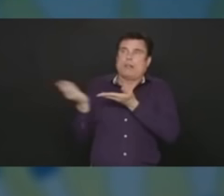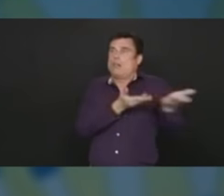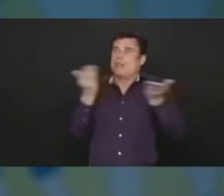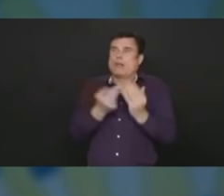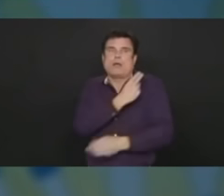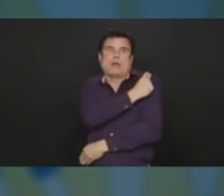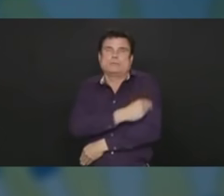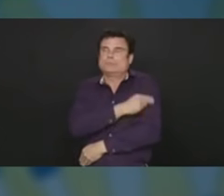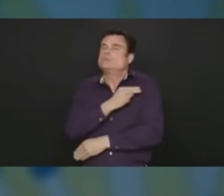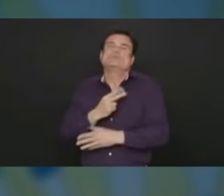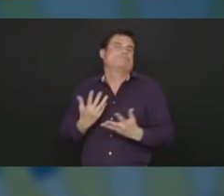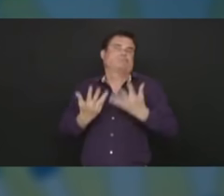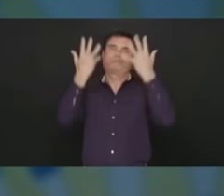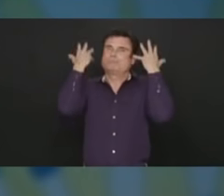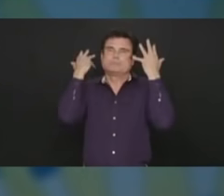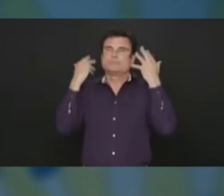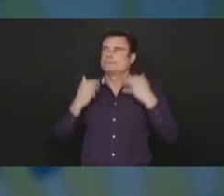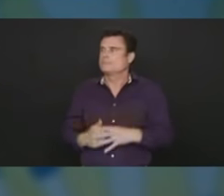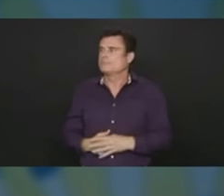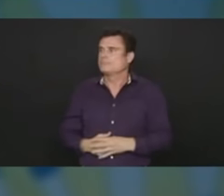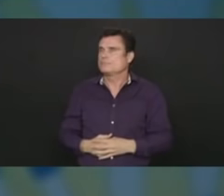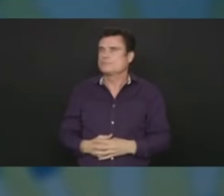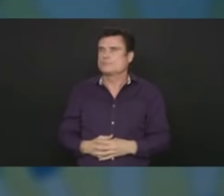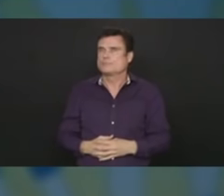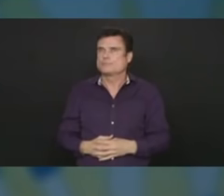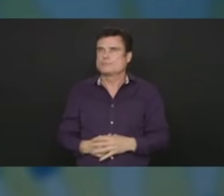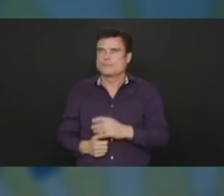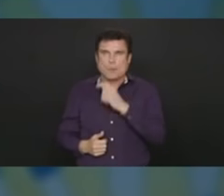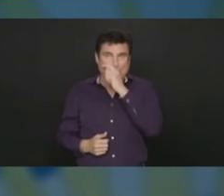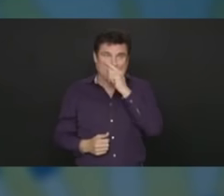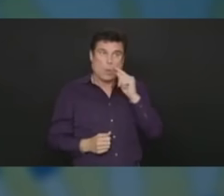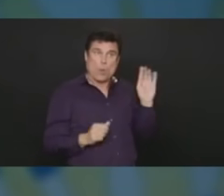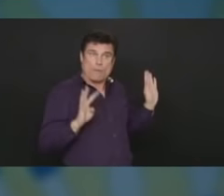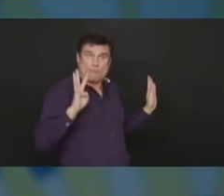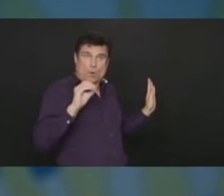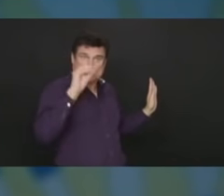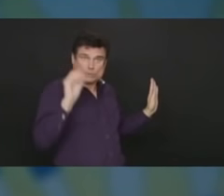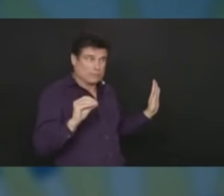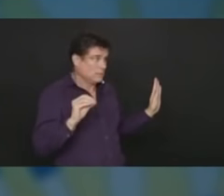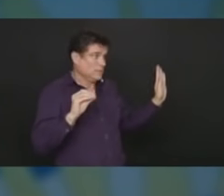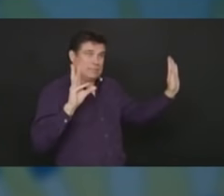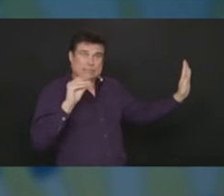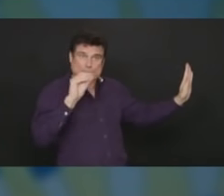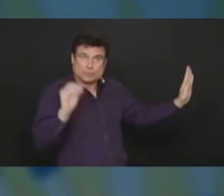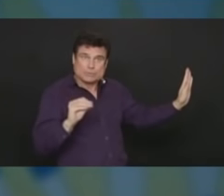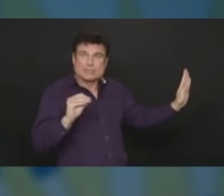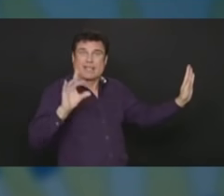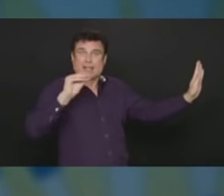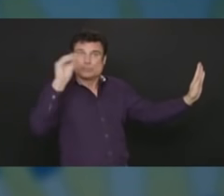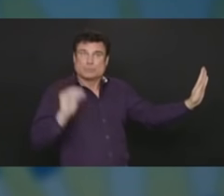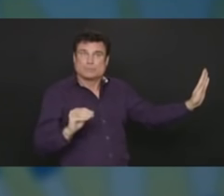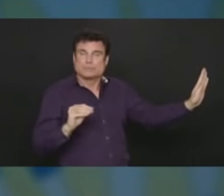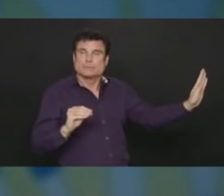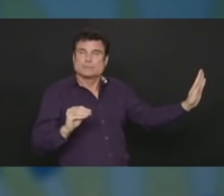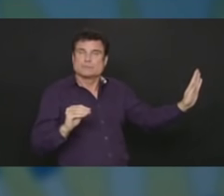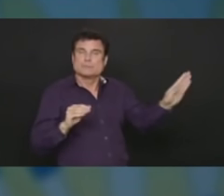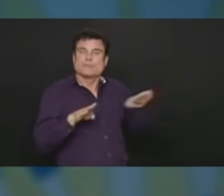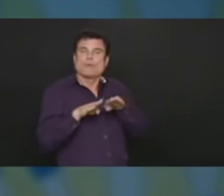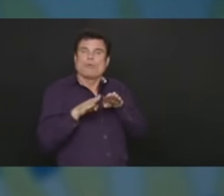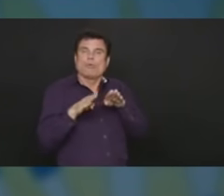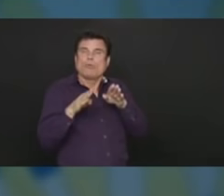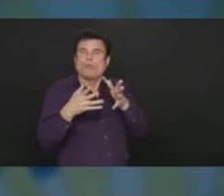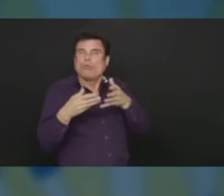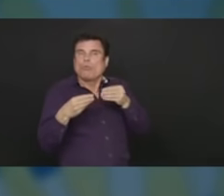spot, somewhere around, increasing our contacts by at least half or twice as many as we have now,